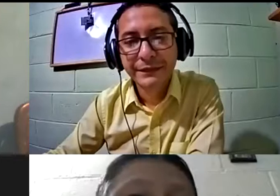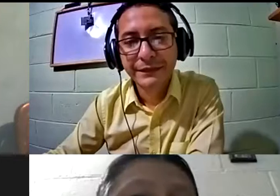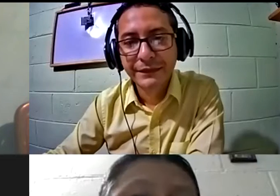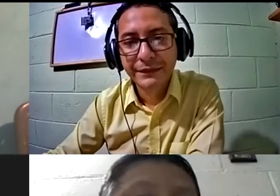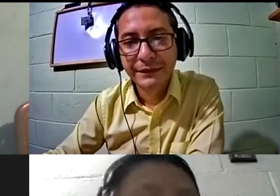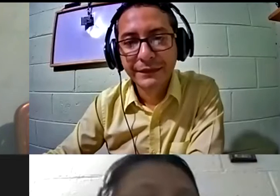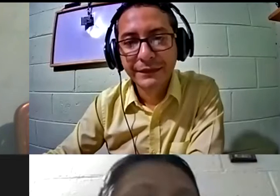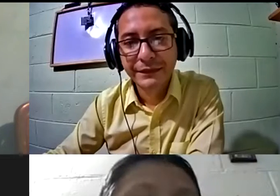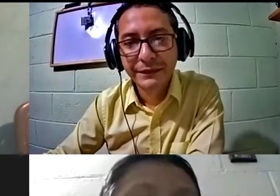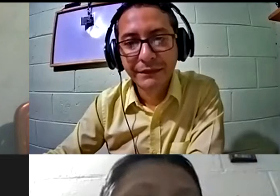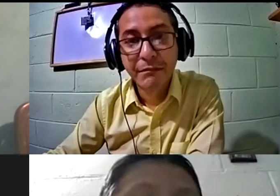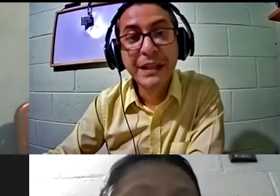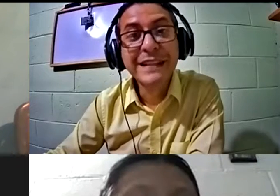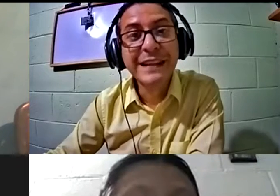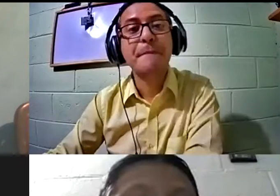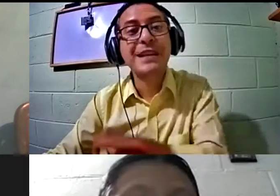Mr. Andrea.